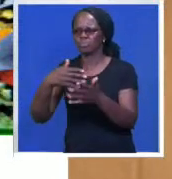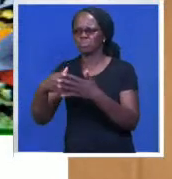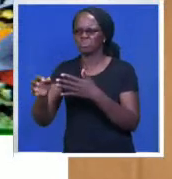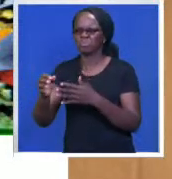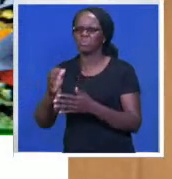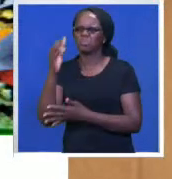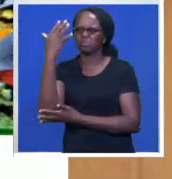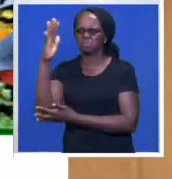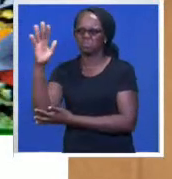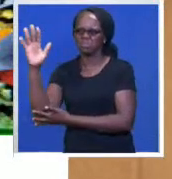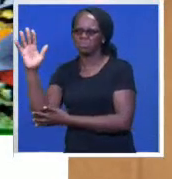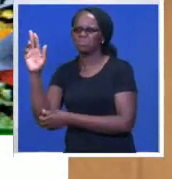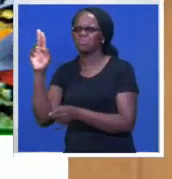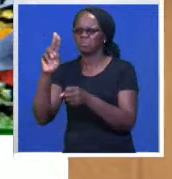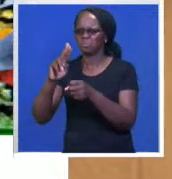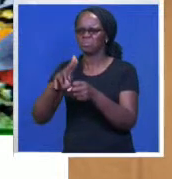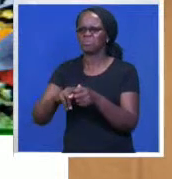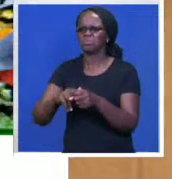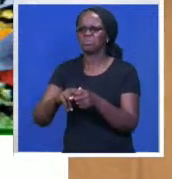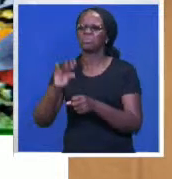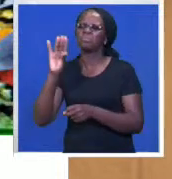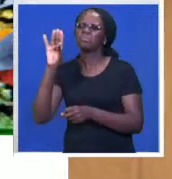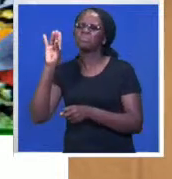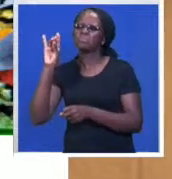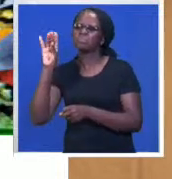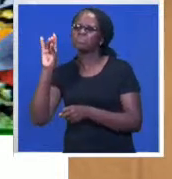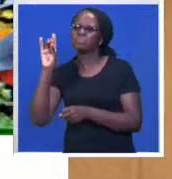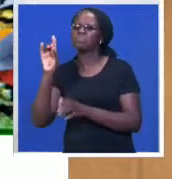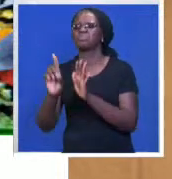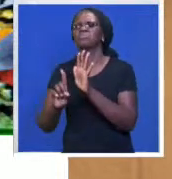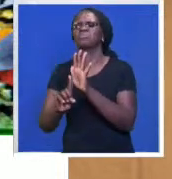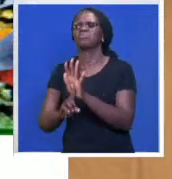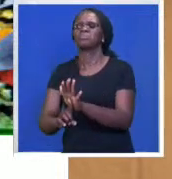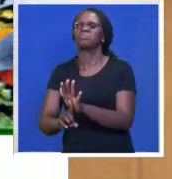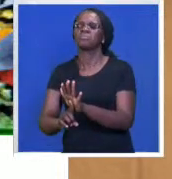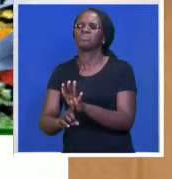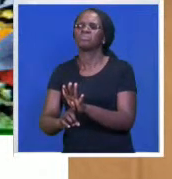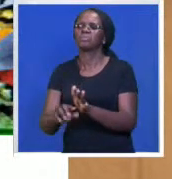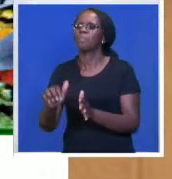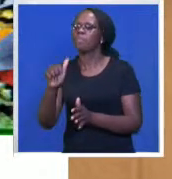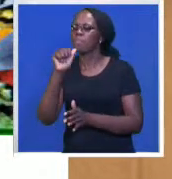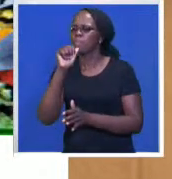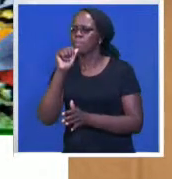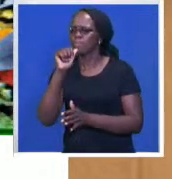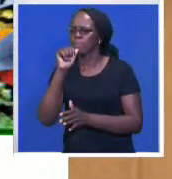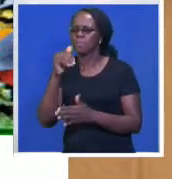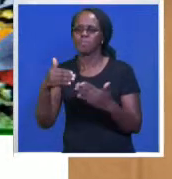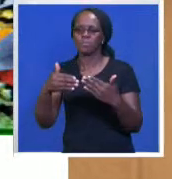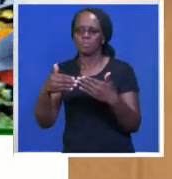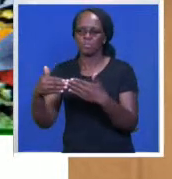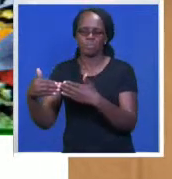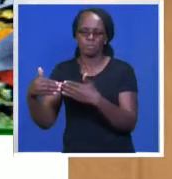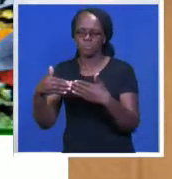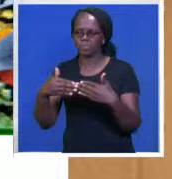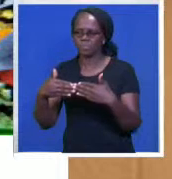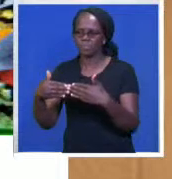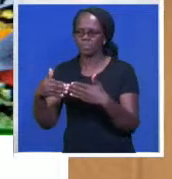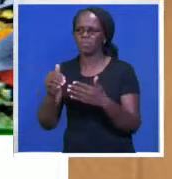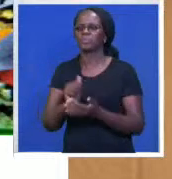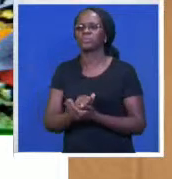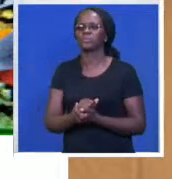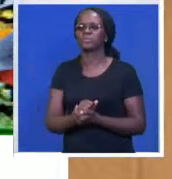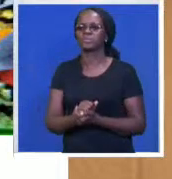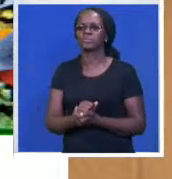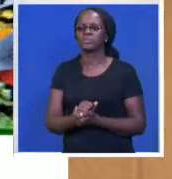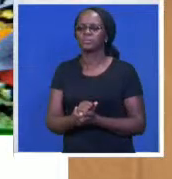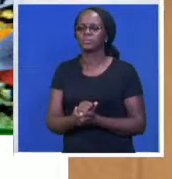our daily lives. No, we also need to take care of animals which live on seas or in water,